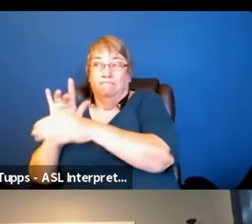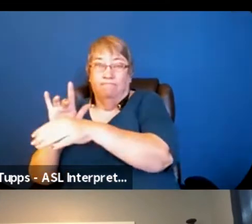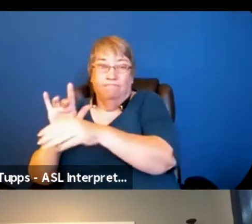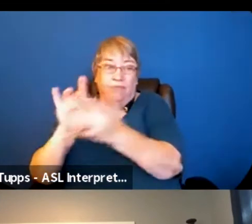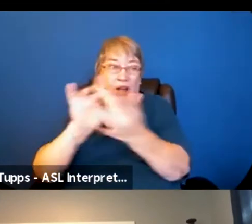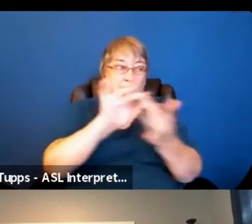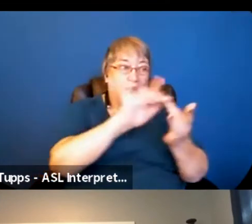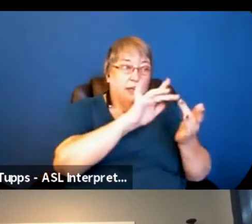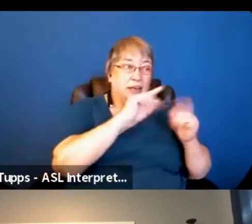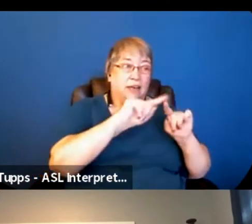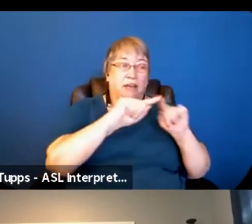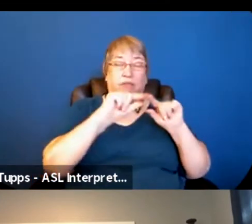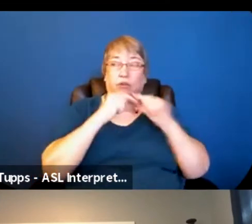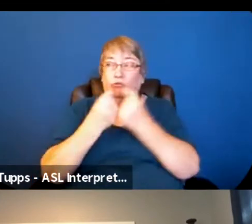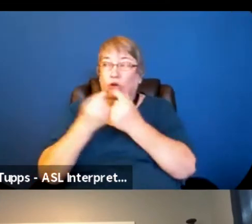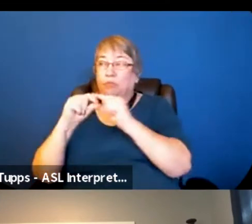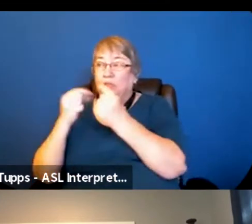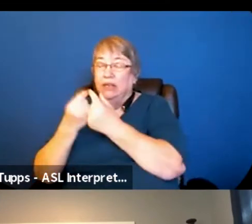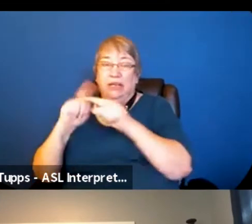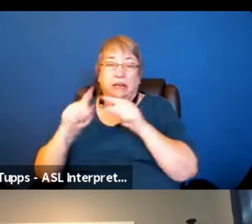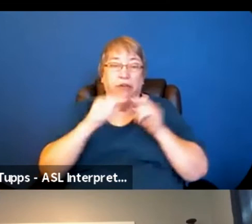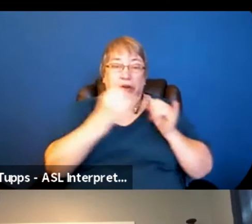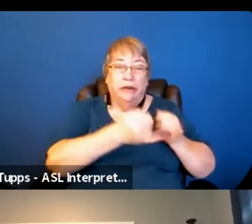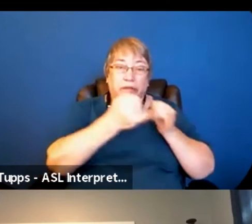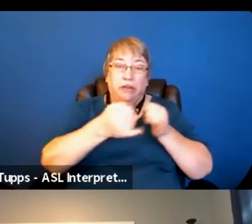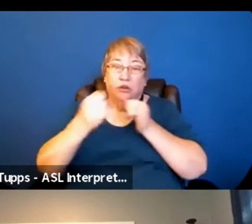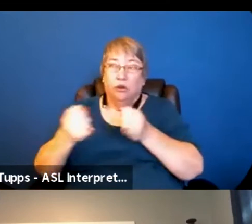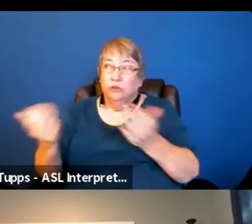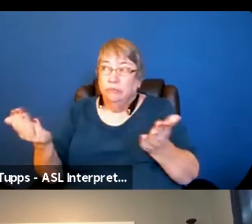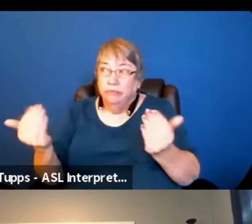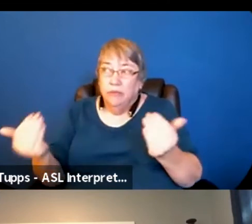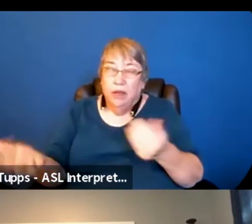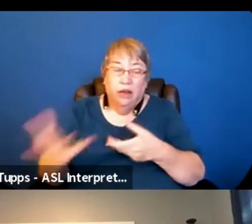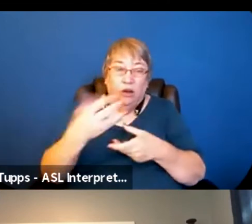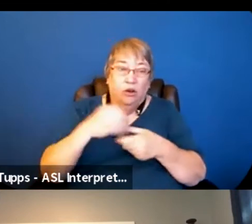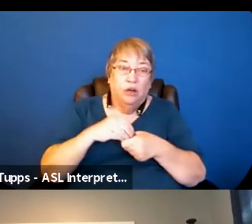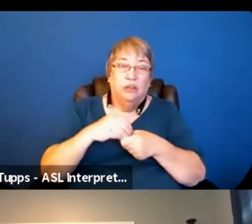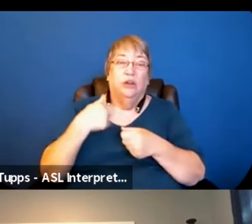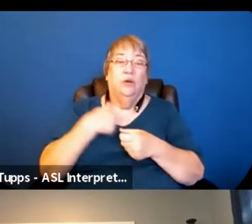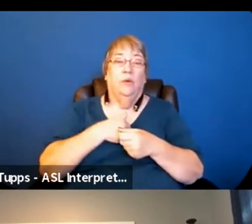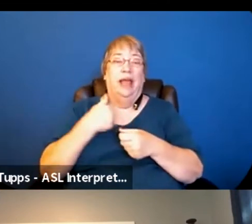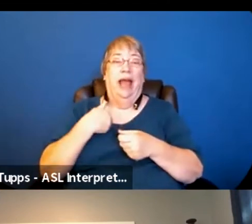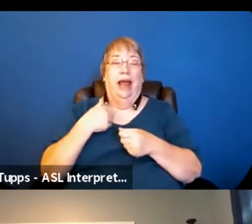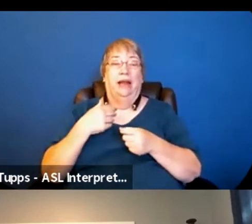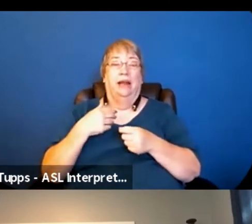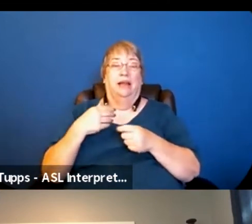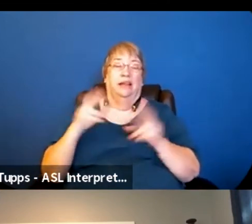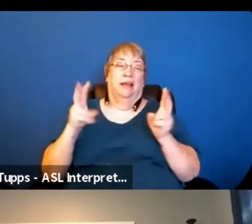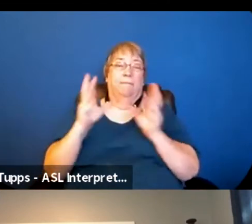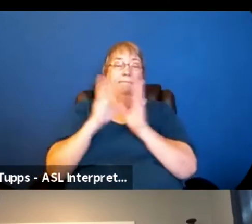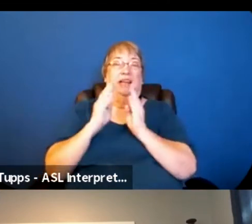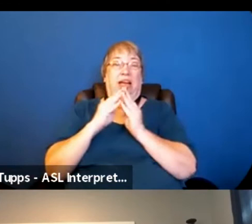different groups, different individuals. We encouraged participation. We held listening sessions before COVID. We held listening sessions across the